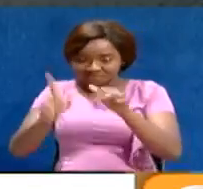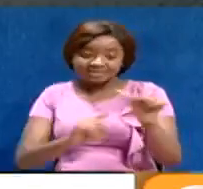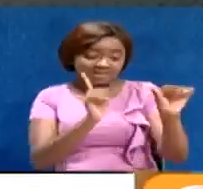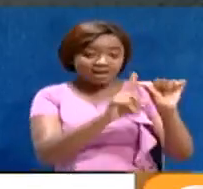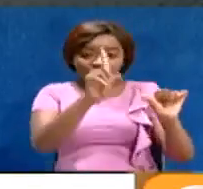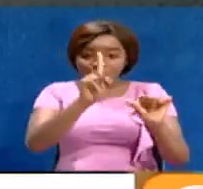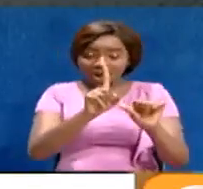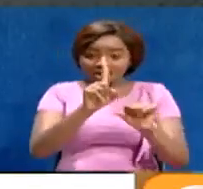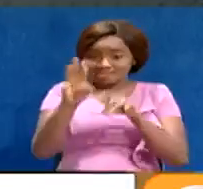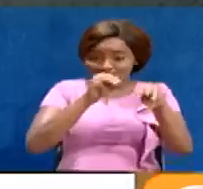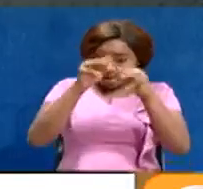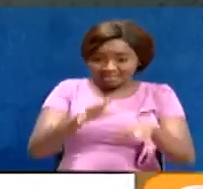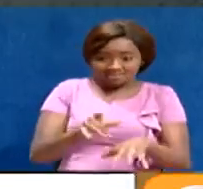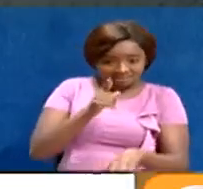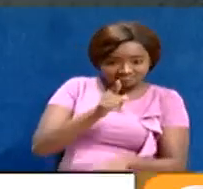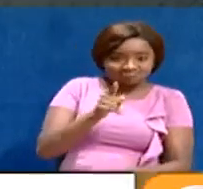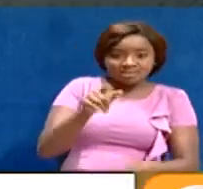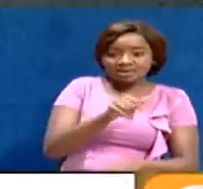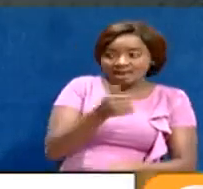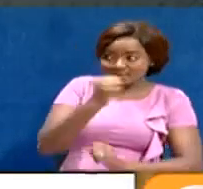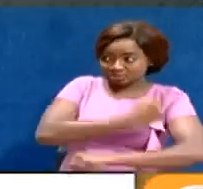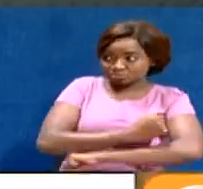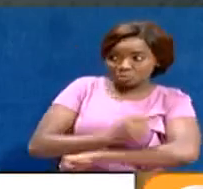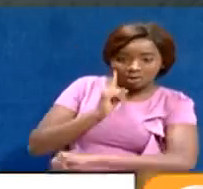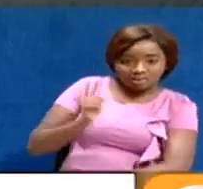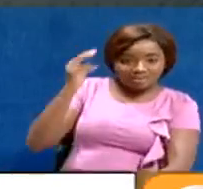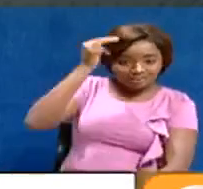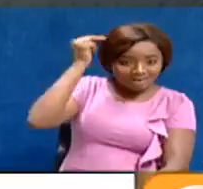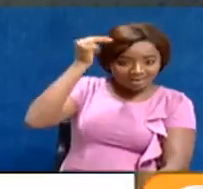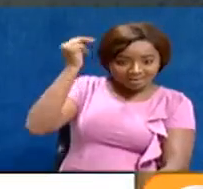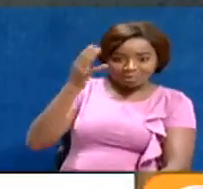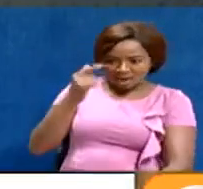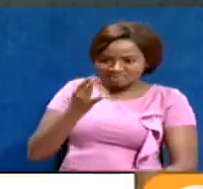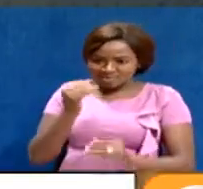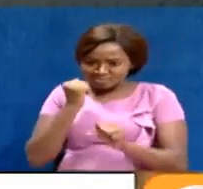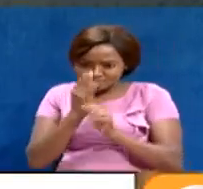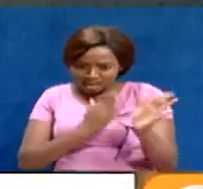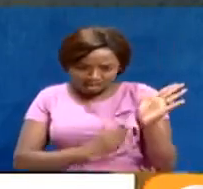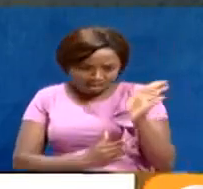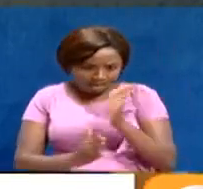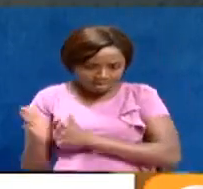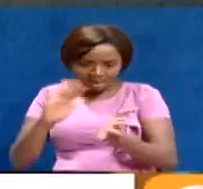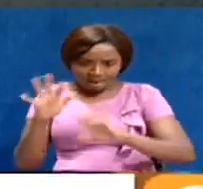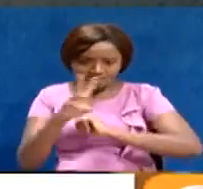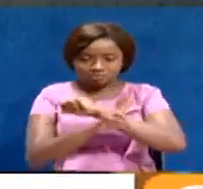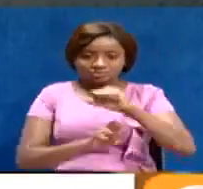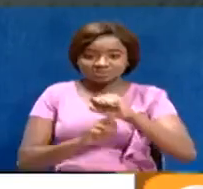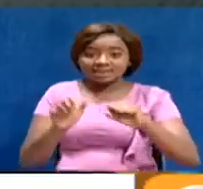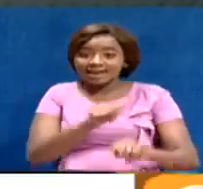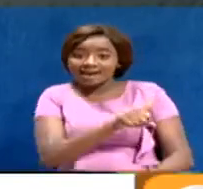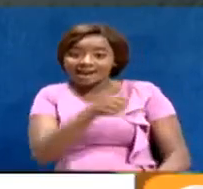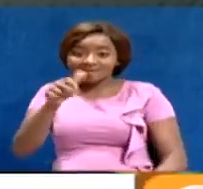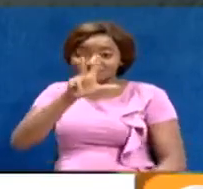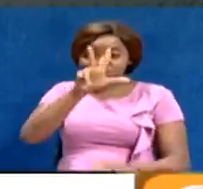El Hagarsu Mixed Secondary School for colluding to leak the ongoing exams in Mandera. Another three